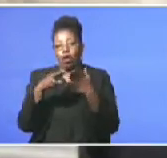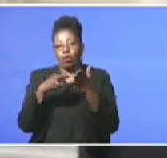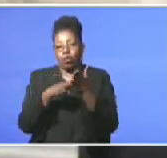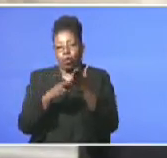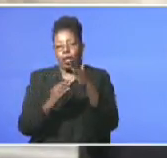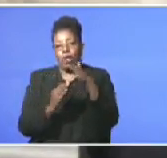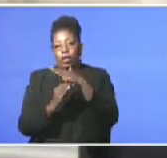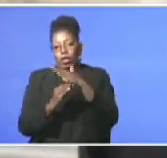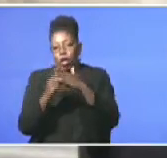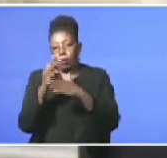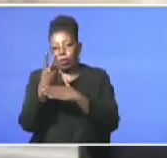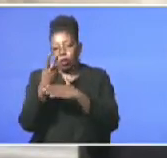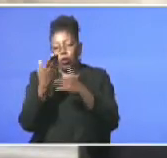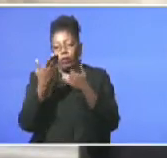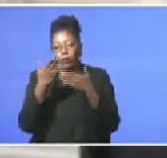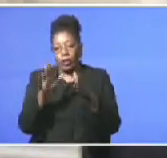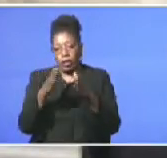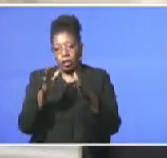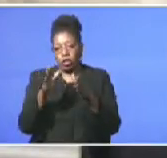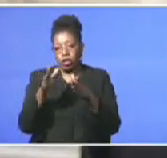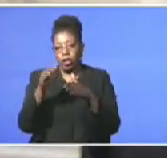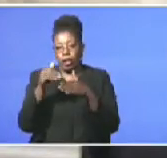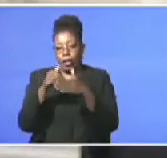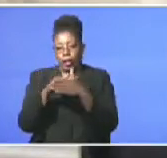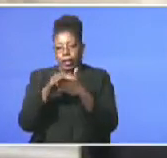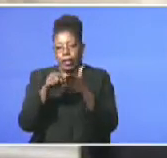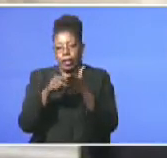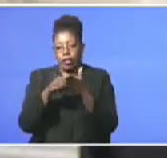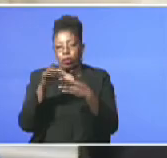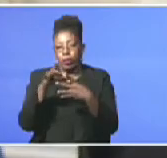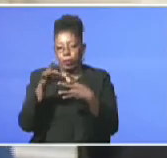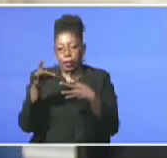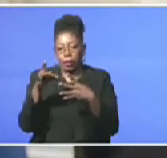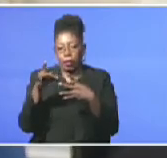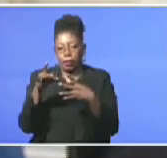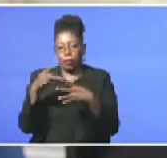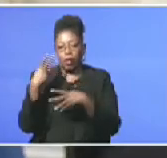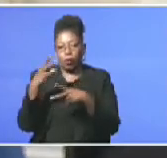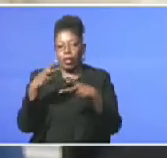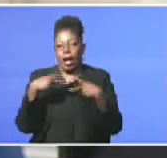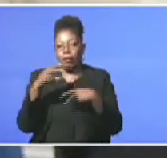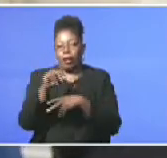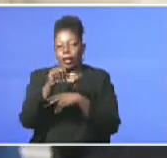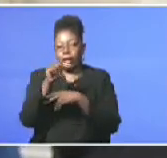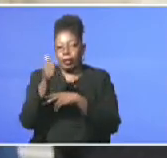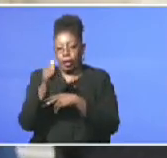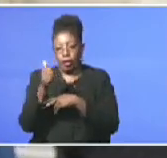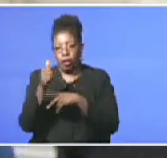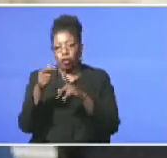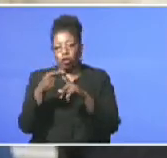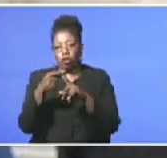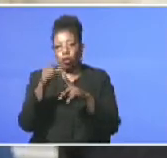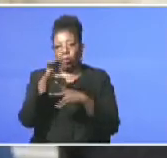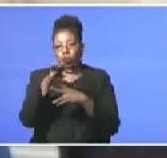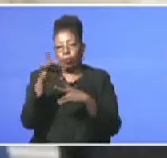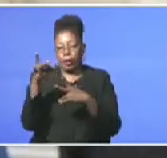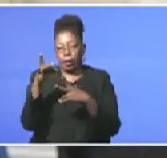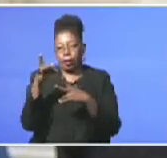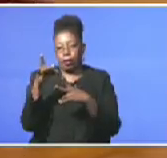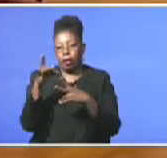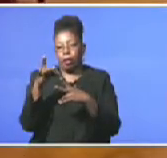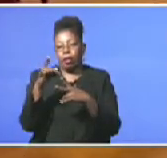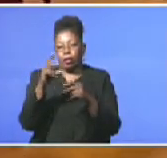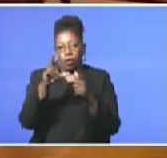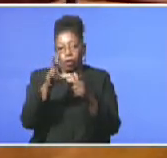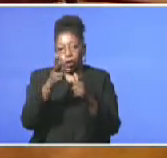top two finishers in the Giorgio Baldassi would be selected, and we will have another trial to select the third to fifth